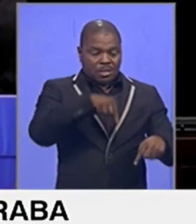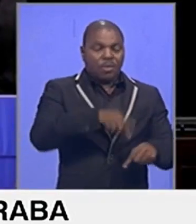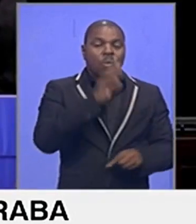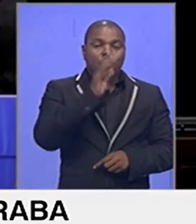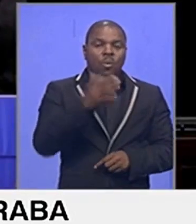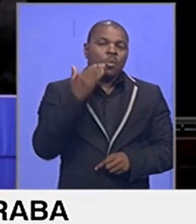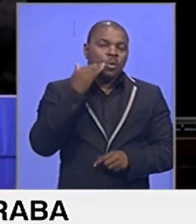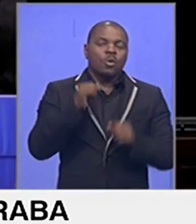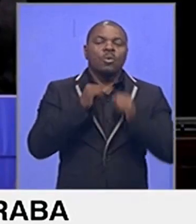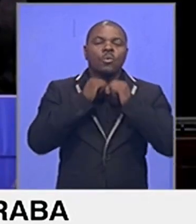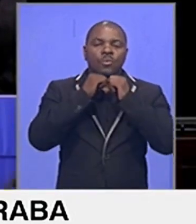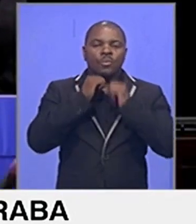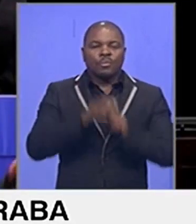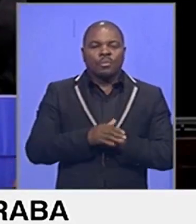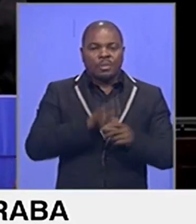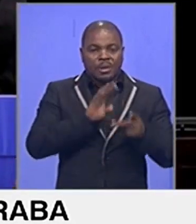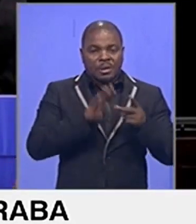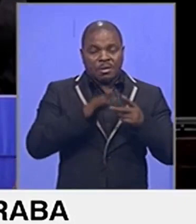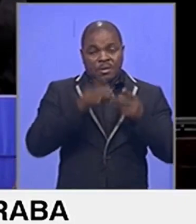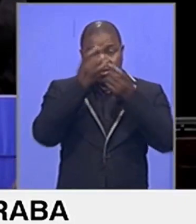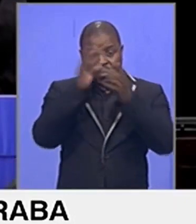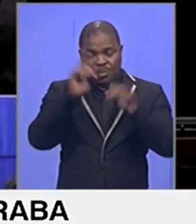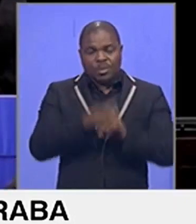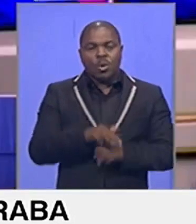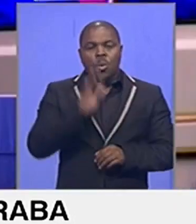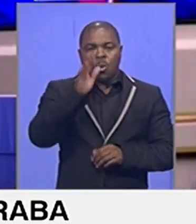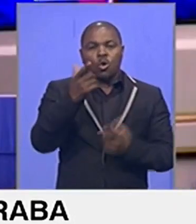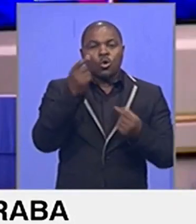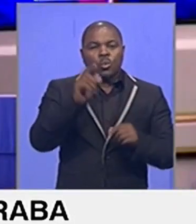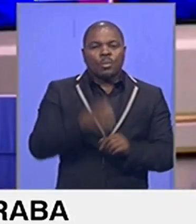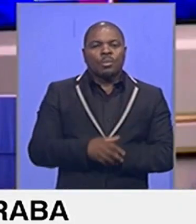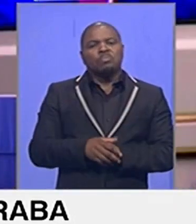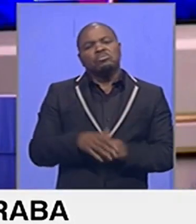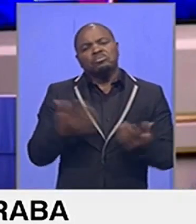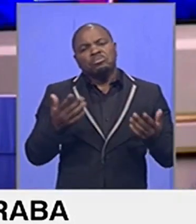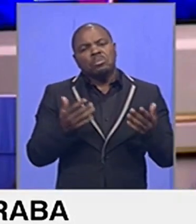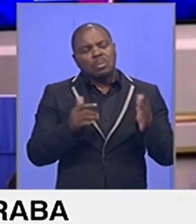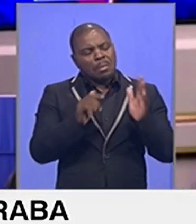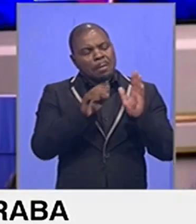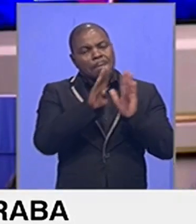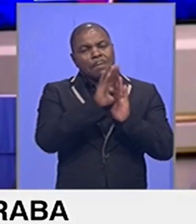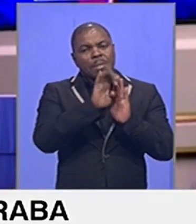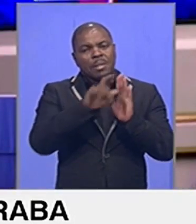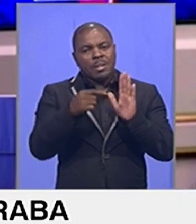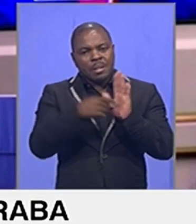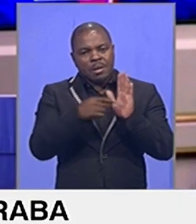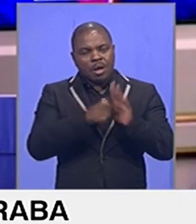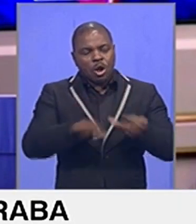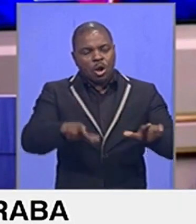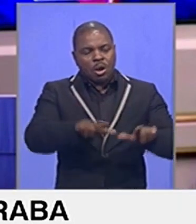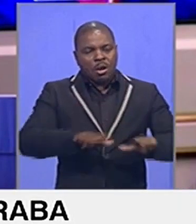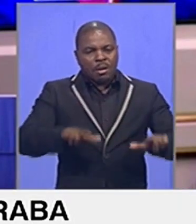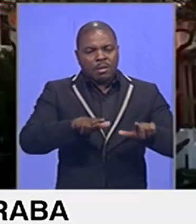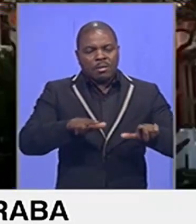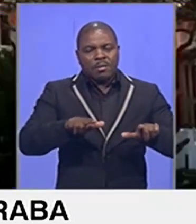a netefaletsa baetsi ba molao hore o tla tjhaella monona setshwantsho sa molao sa ho nkuwa ha mobu ntle le